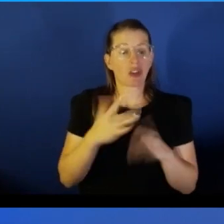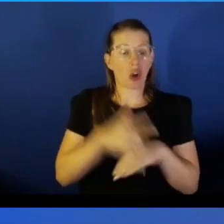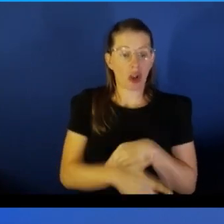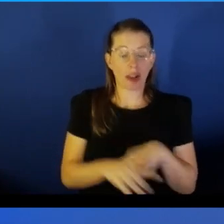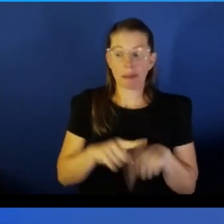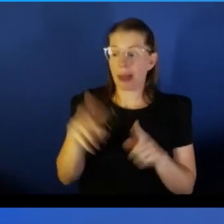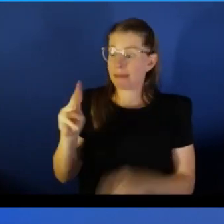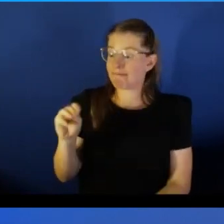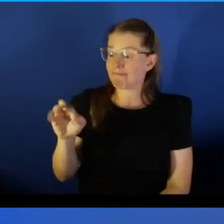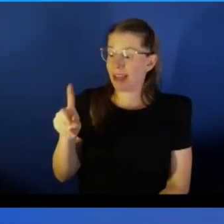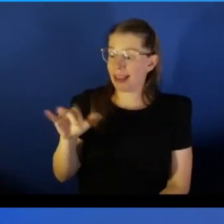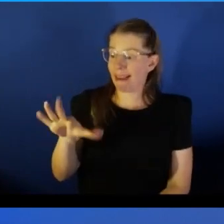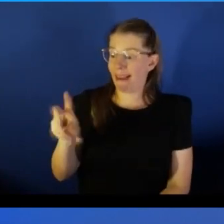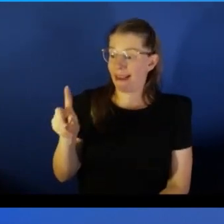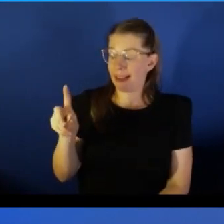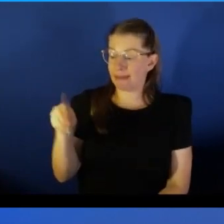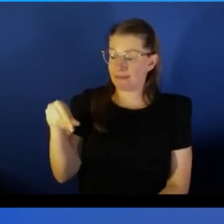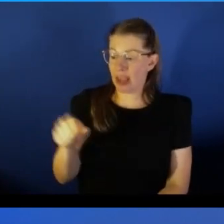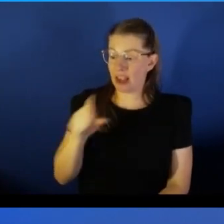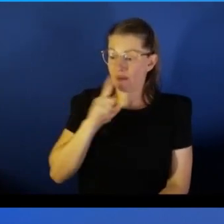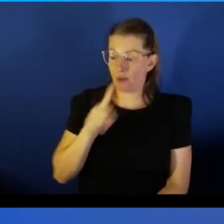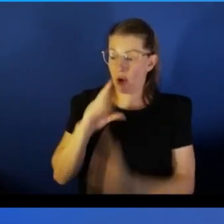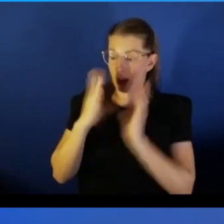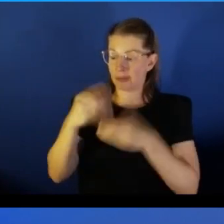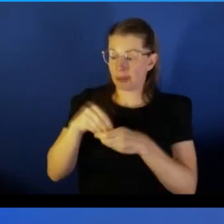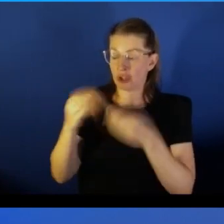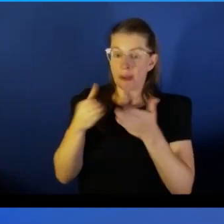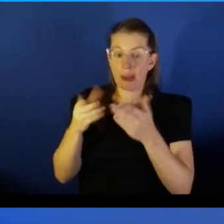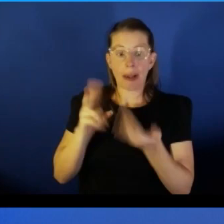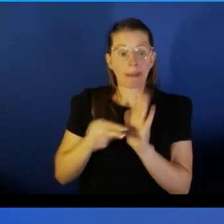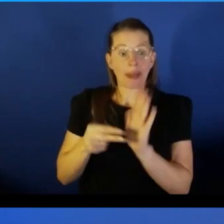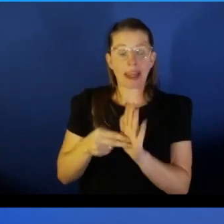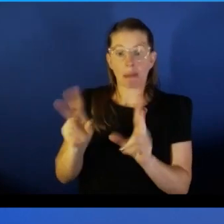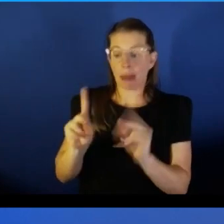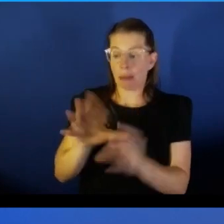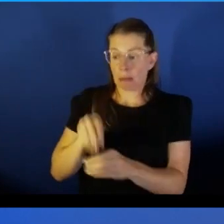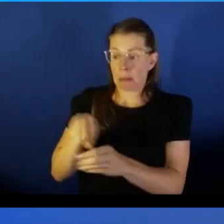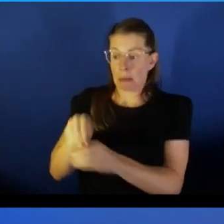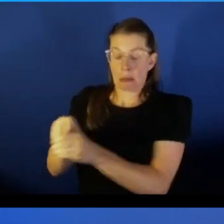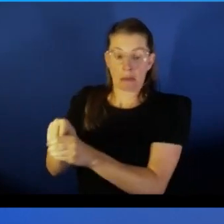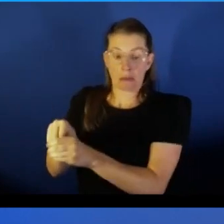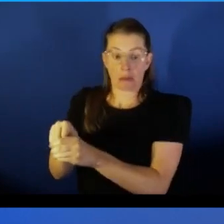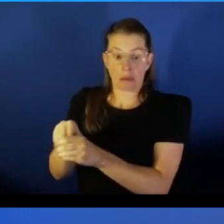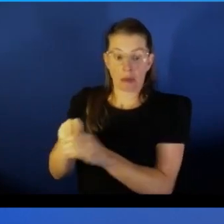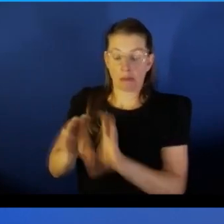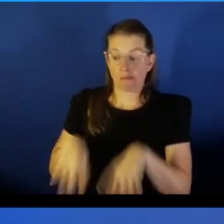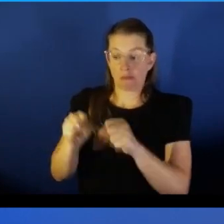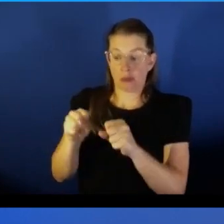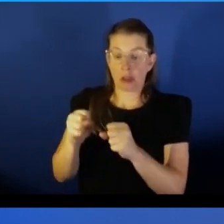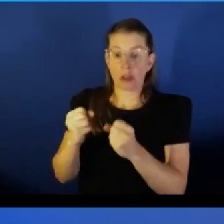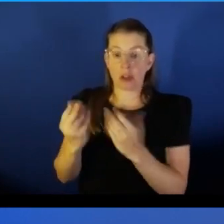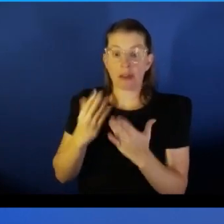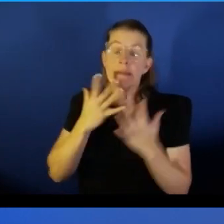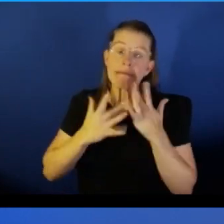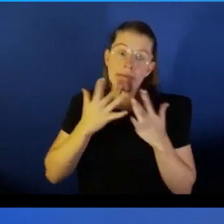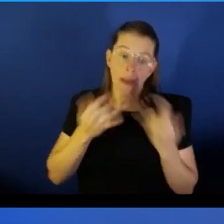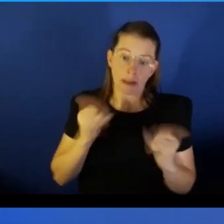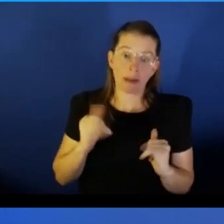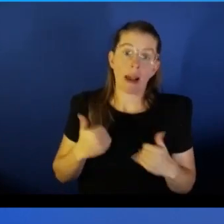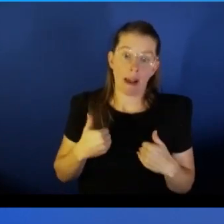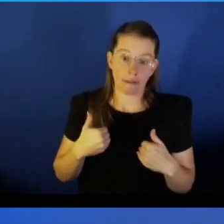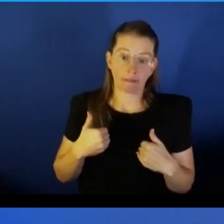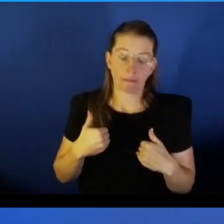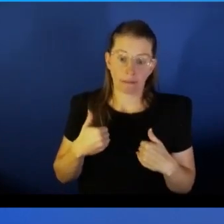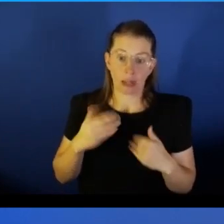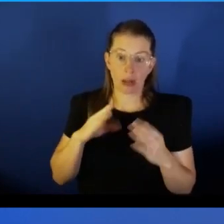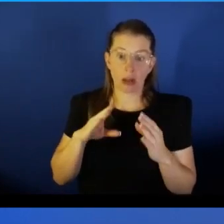autism services has expanded people who are able to receive those services. We still do have a disparity in the available